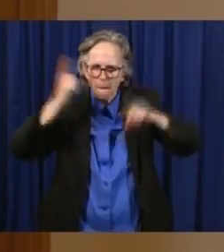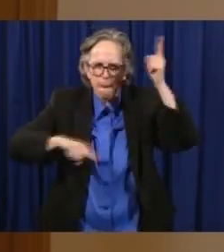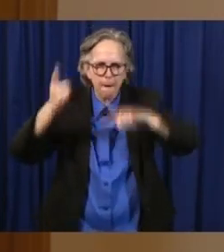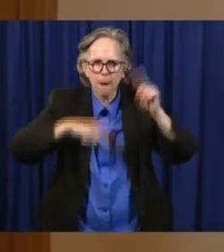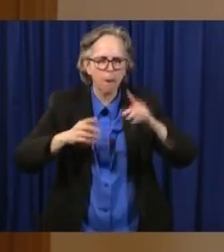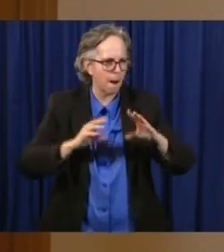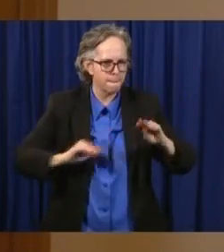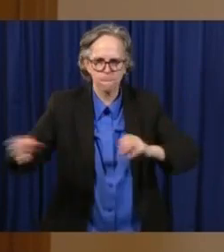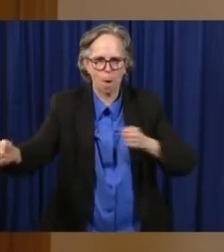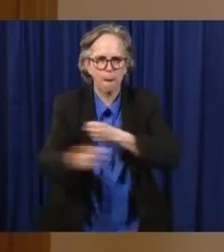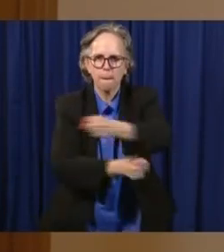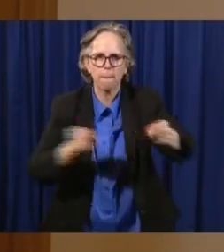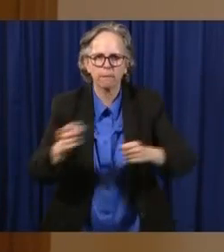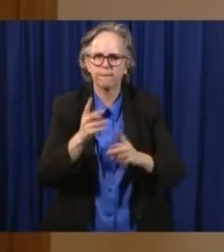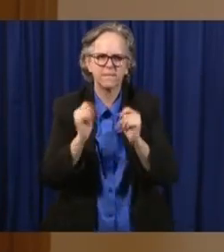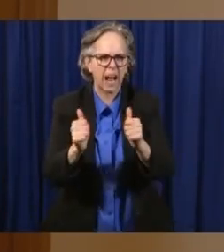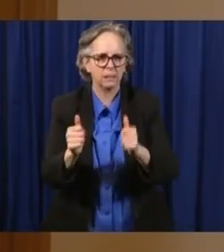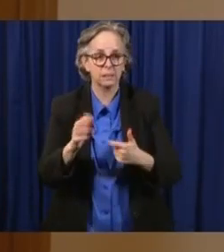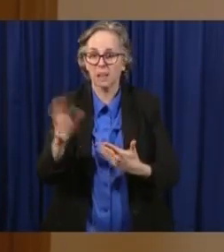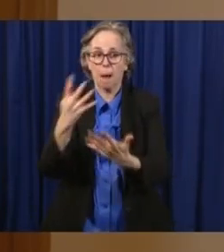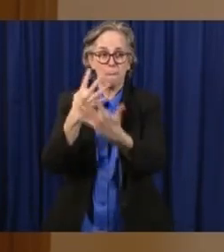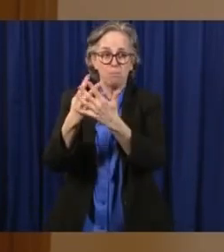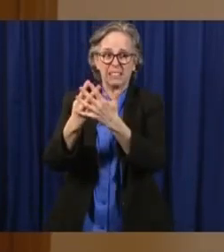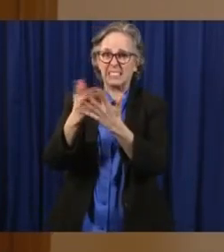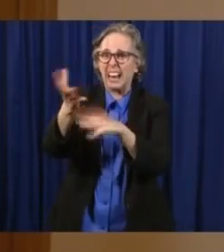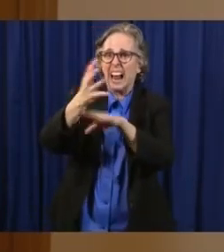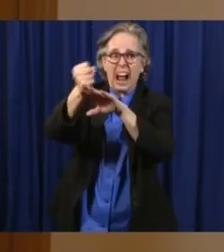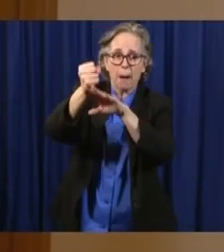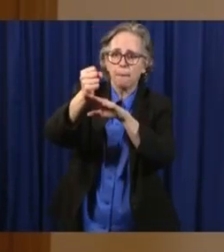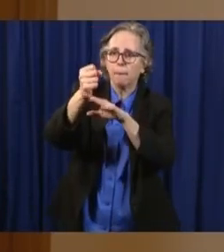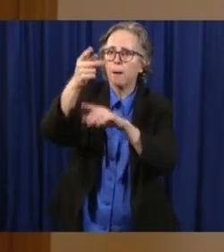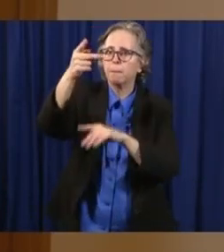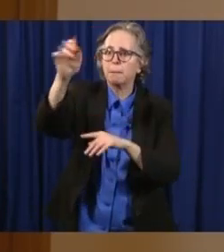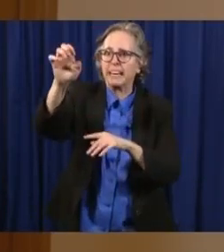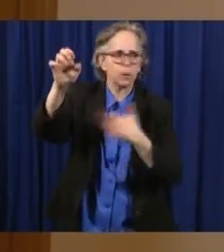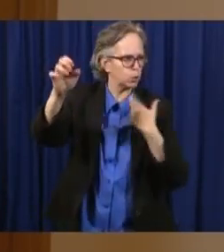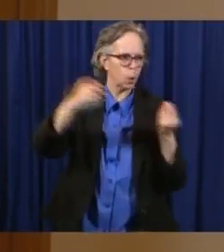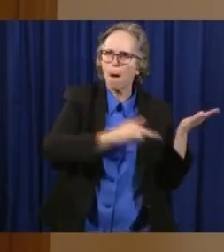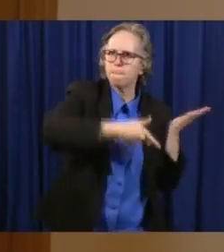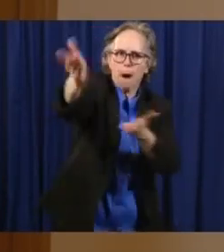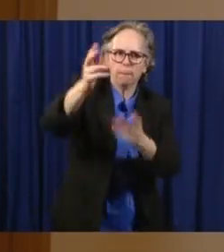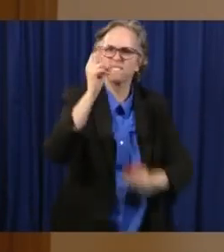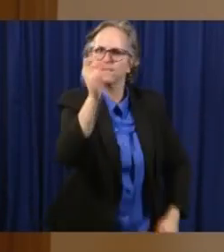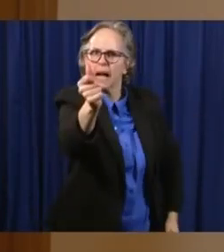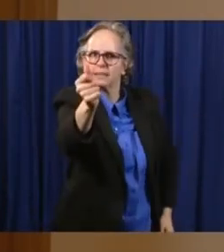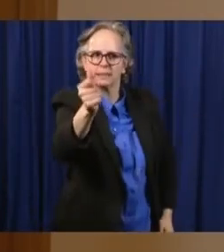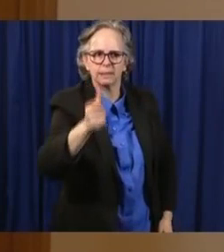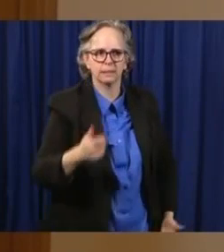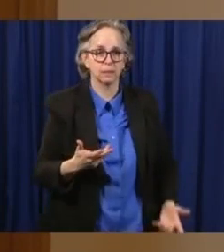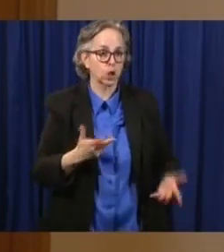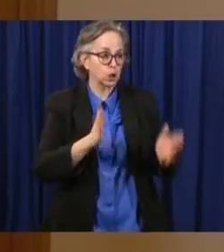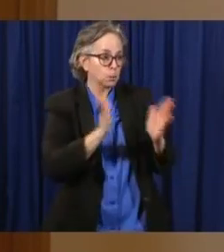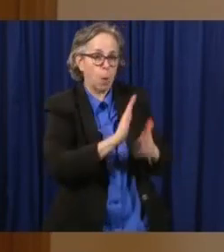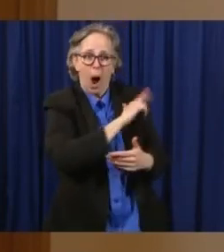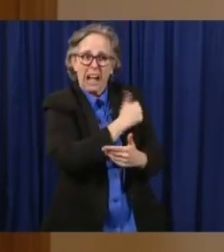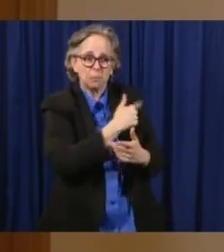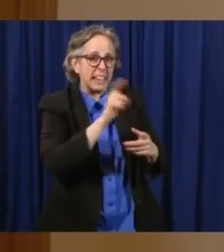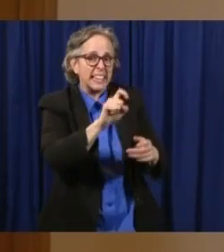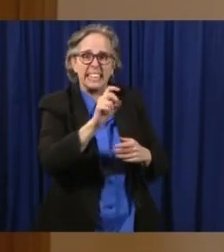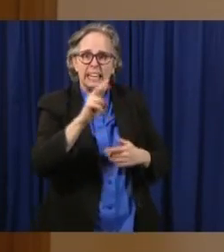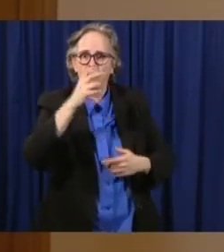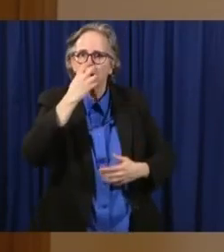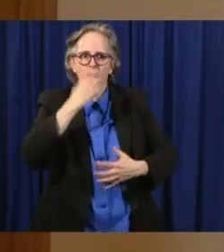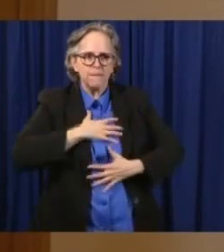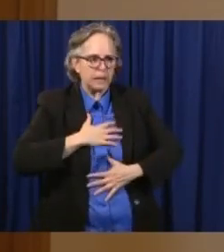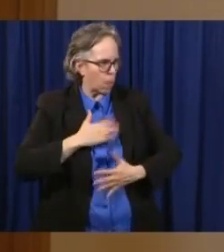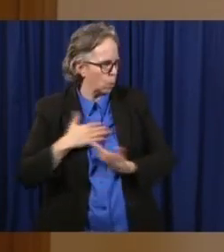running out of PPE, we can get that there. If we see a small hospital that needs more ventilators, we're actually going mobile.